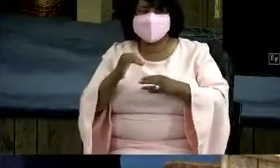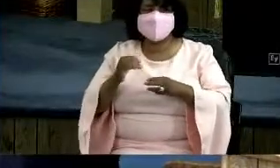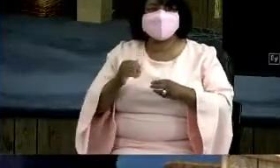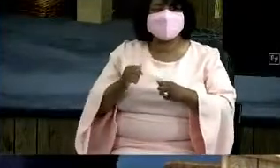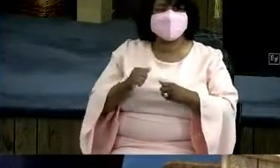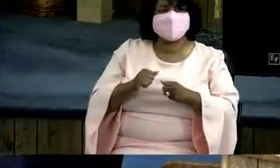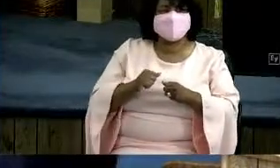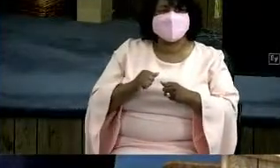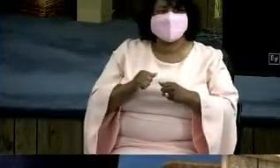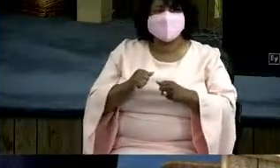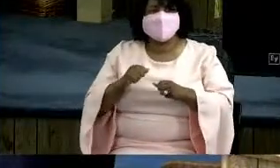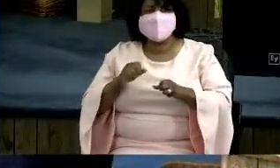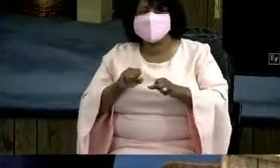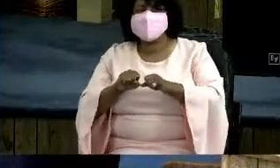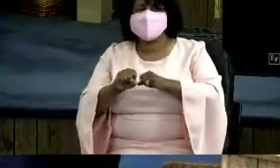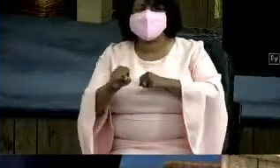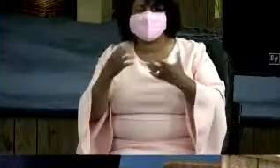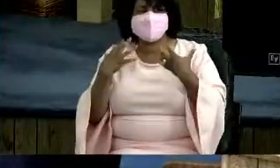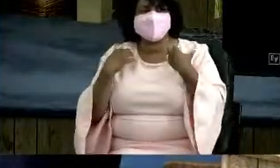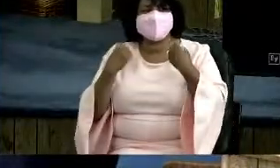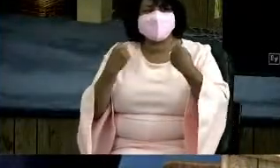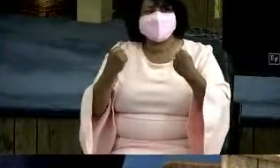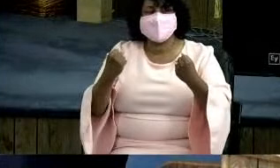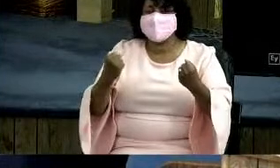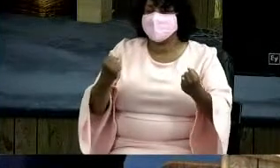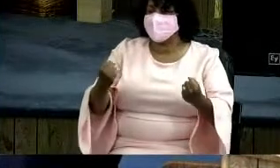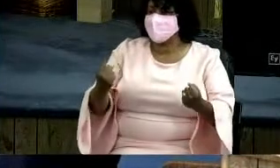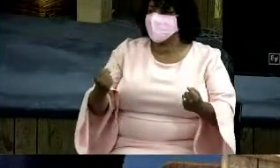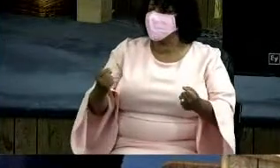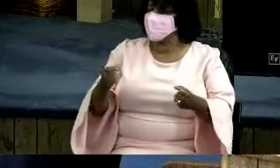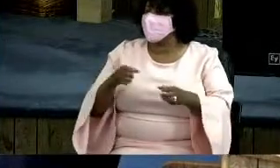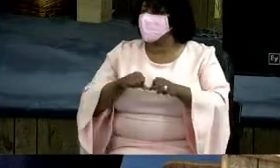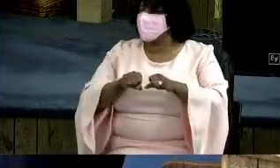again. It's been so strong.